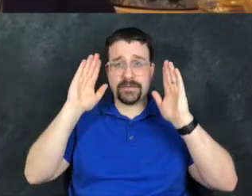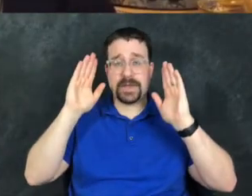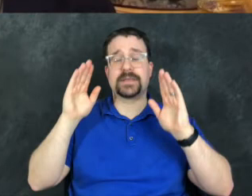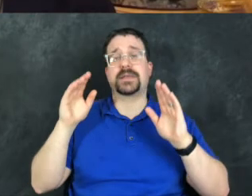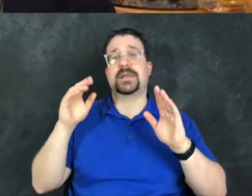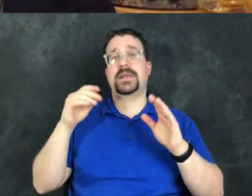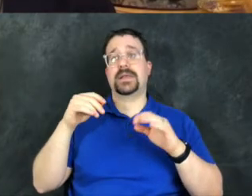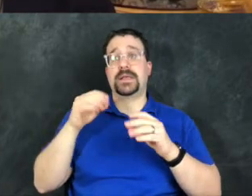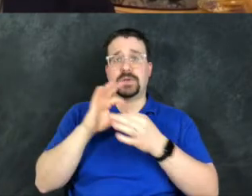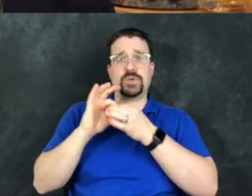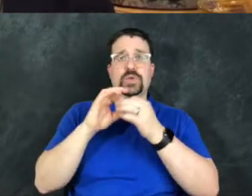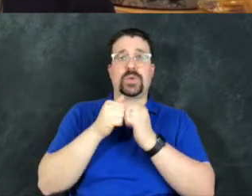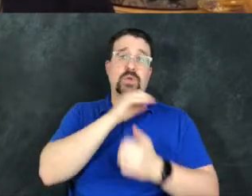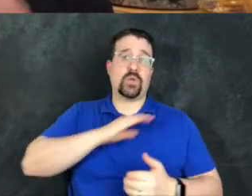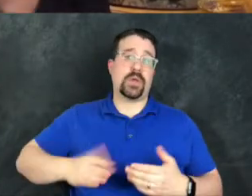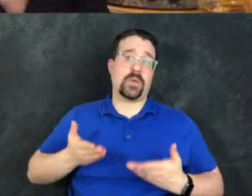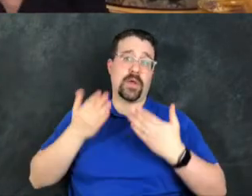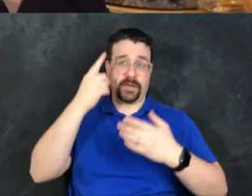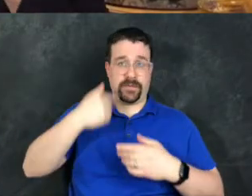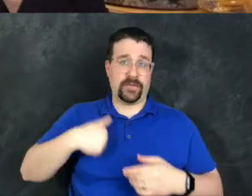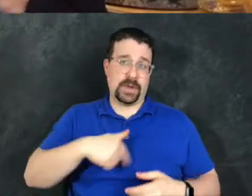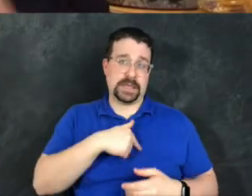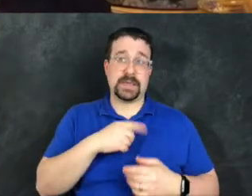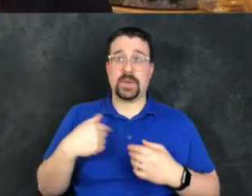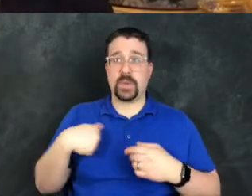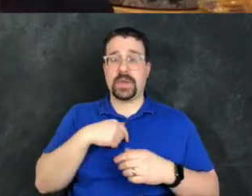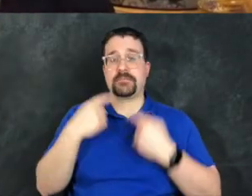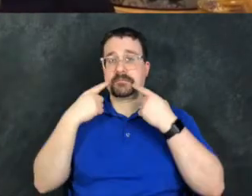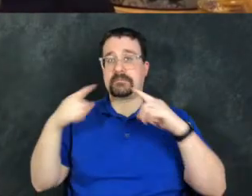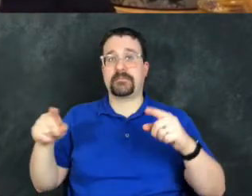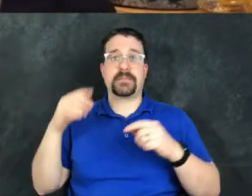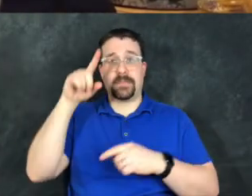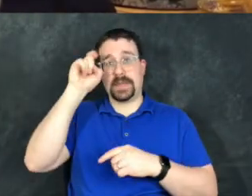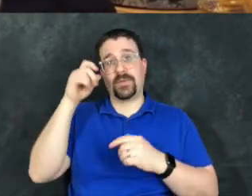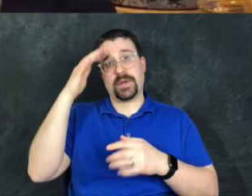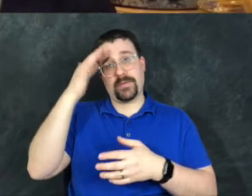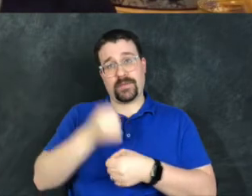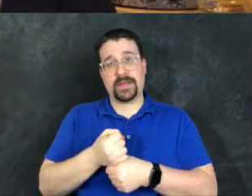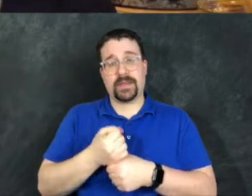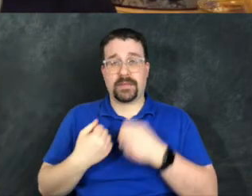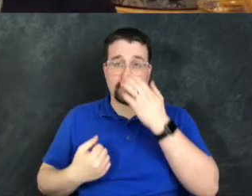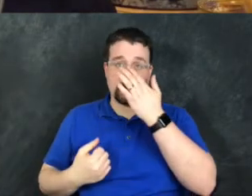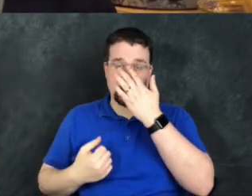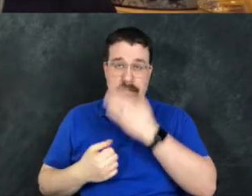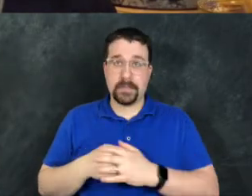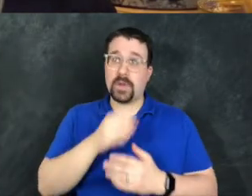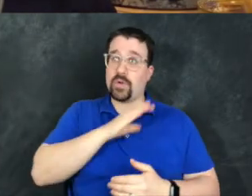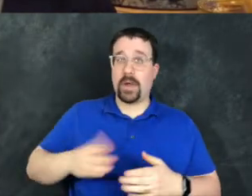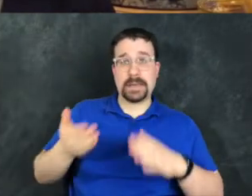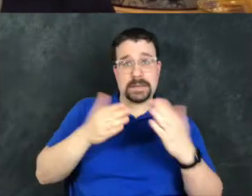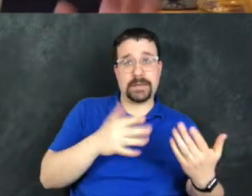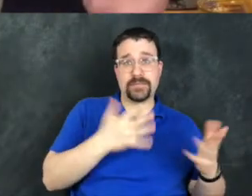a holy and living sacrifice, in union with Christ's offering for us, as we proclaim the mystery of